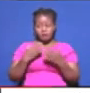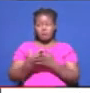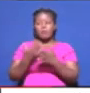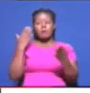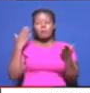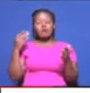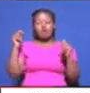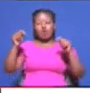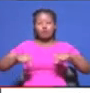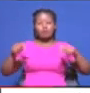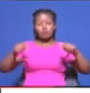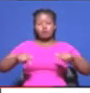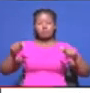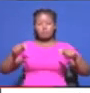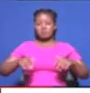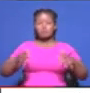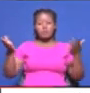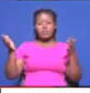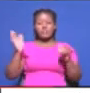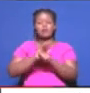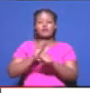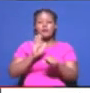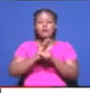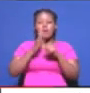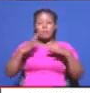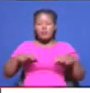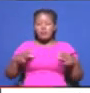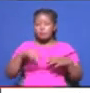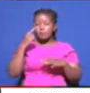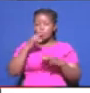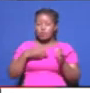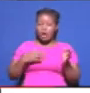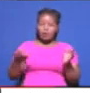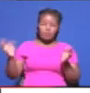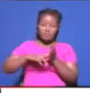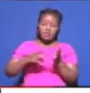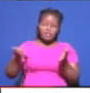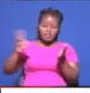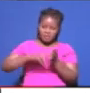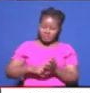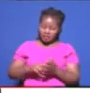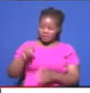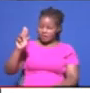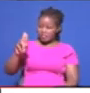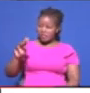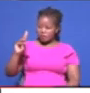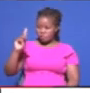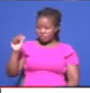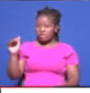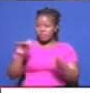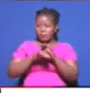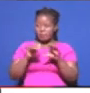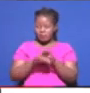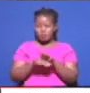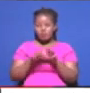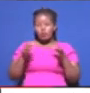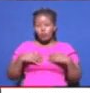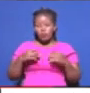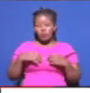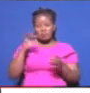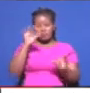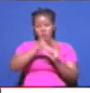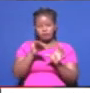today, most of the residents who are actually registered as UDA members will actually be have actually cast their votes